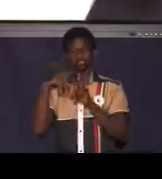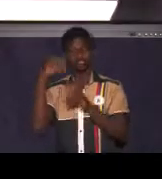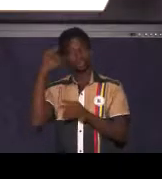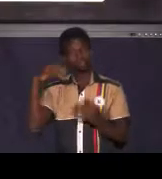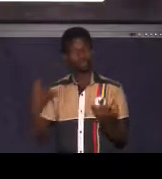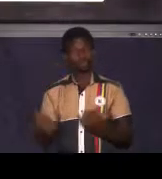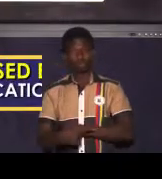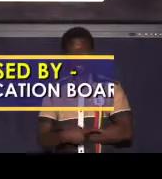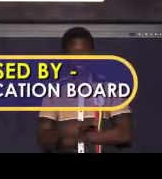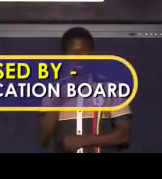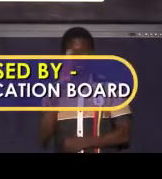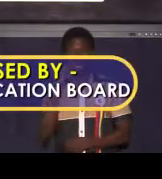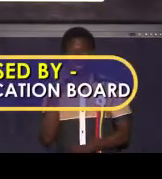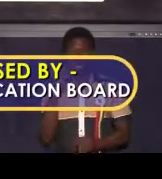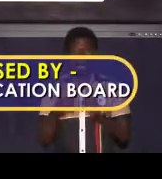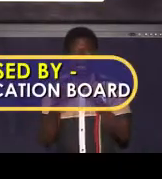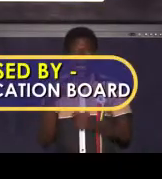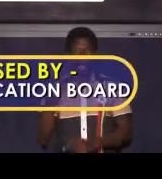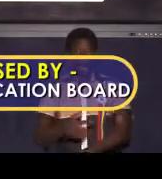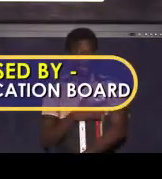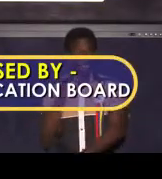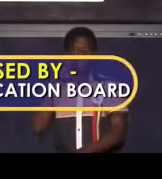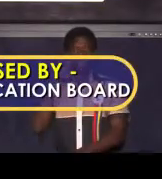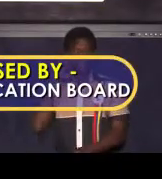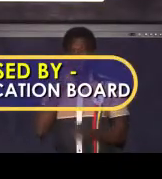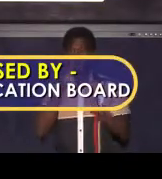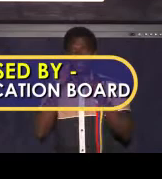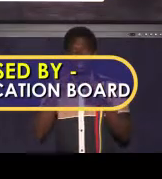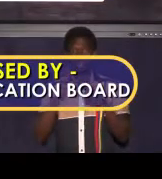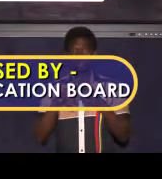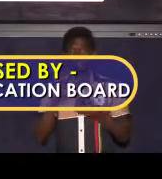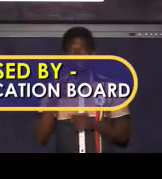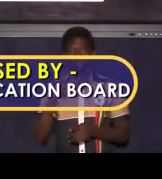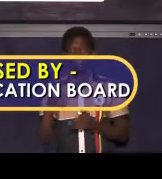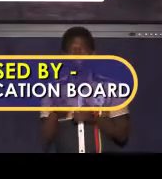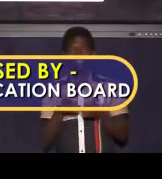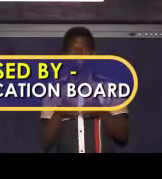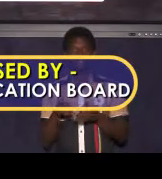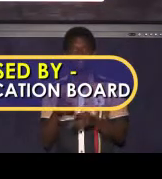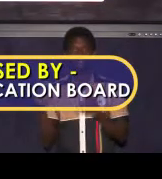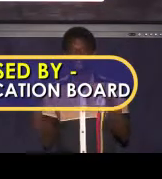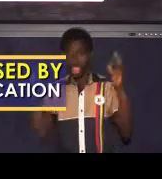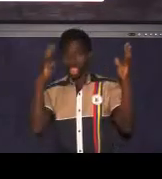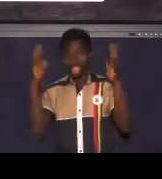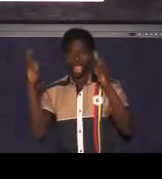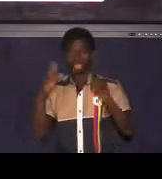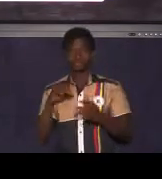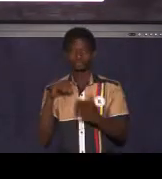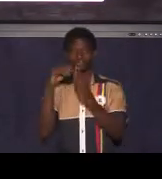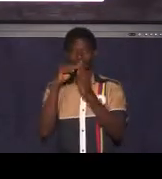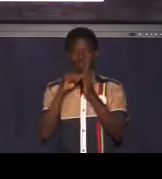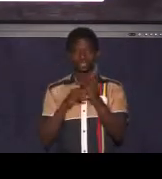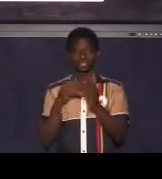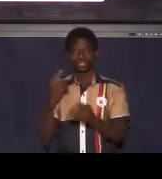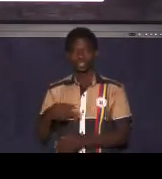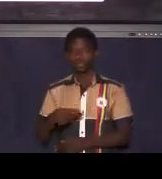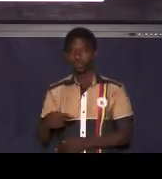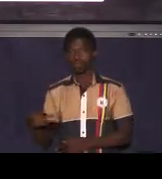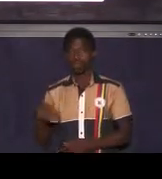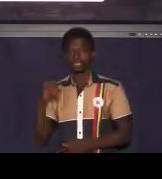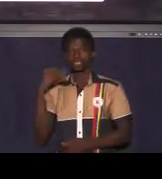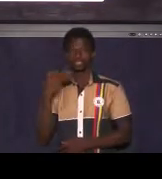objectives for today? By the end of the lesson, you should be able to define air, state